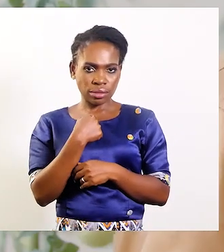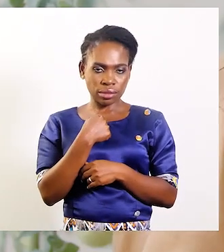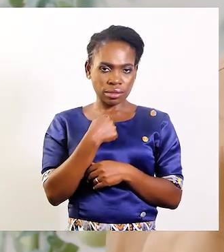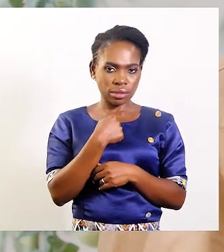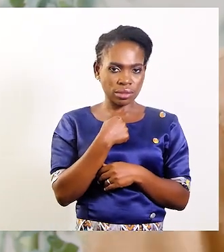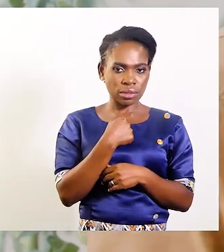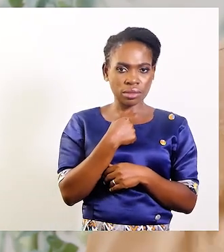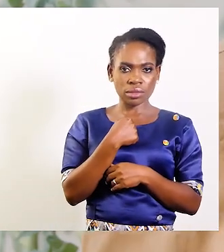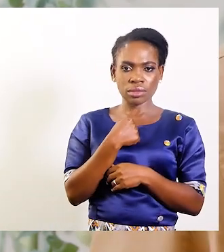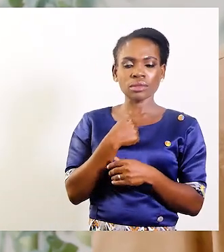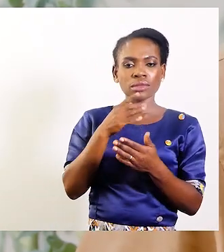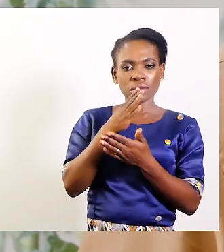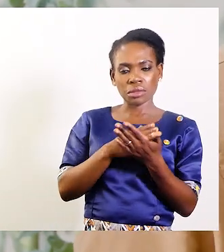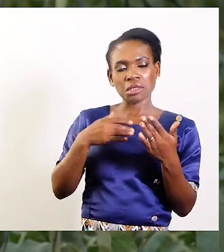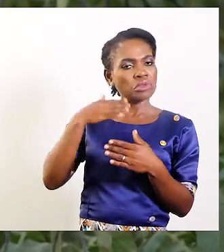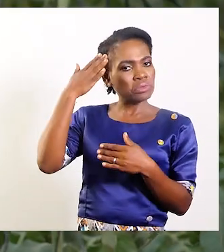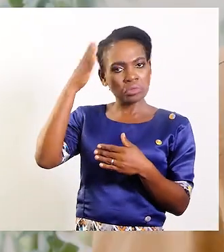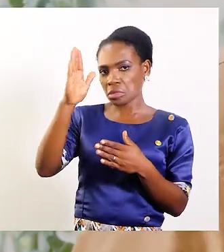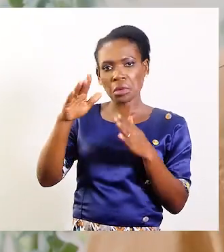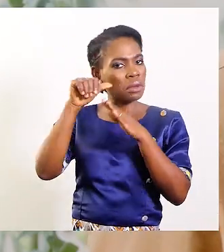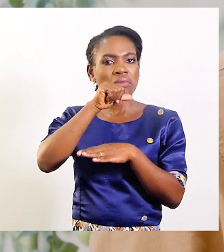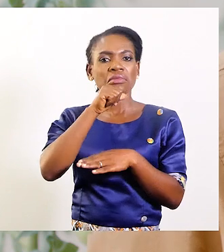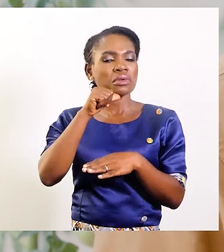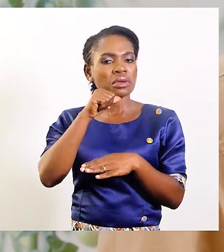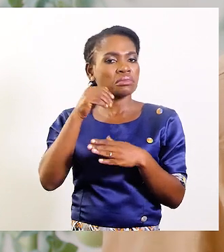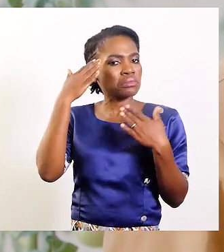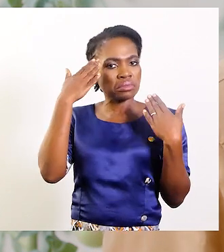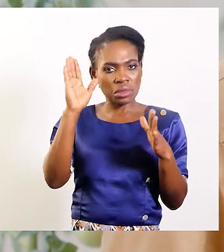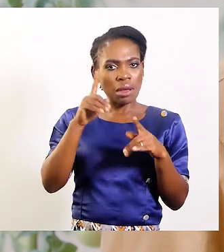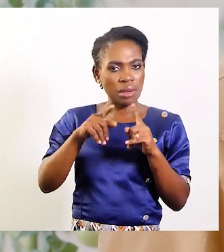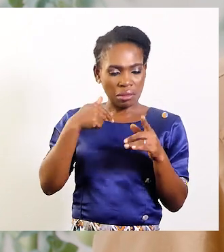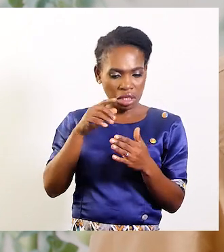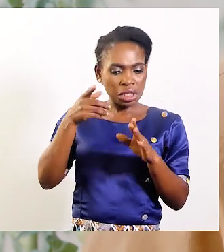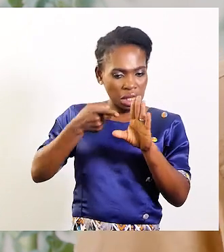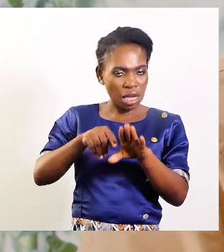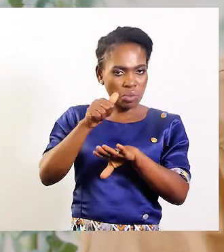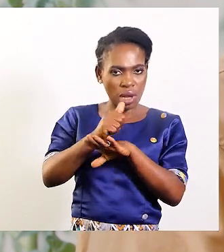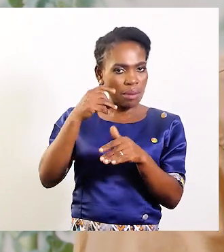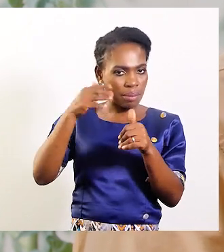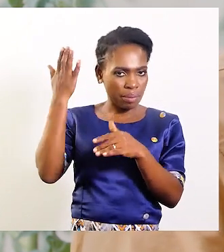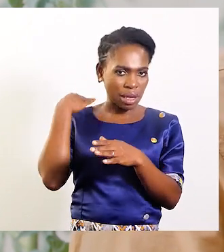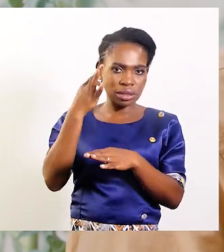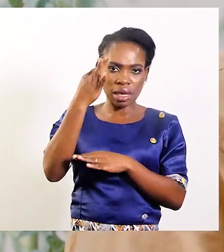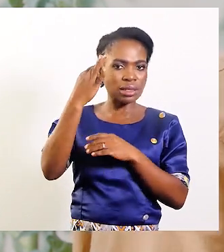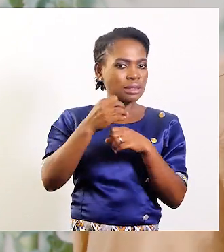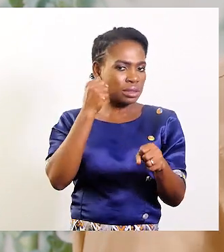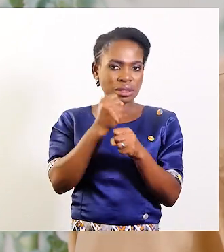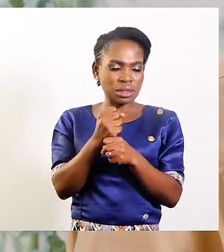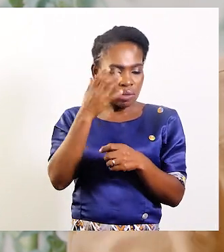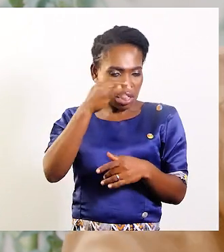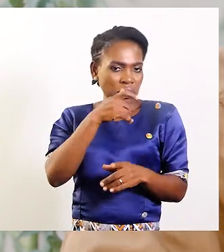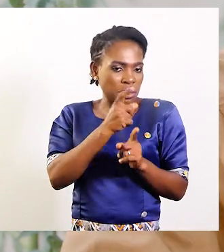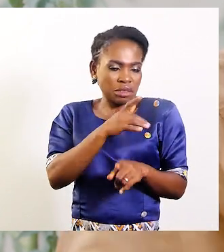K University. Okay. I had no Agric background. Okay. But I've been doing this job for the past 9 years. Okay. I was driven by passion to do